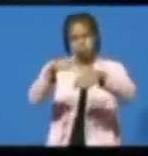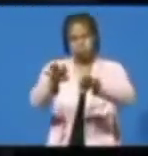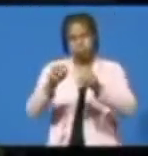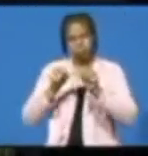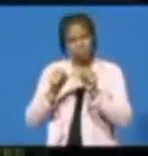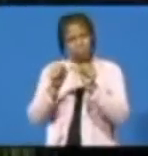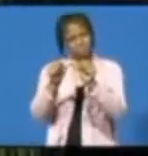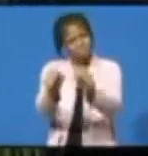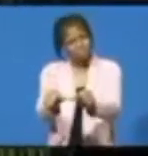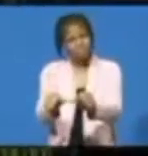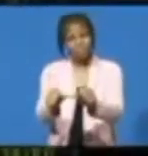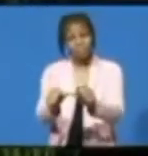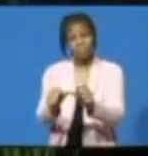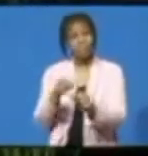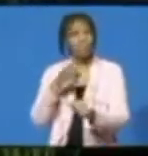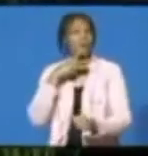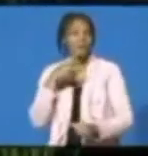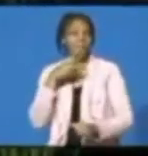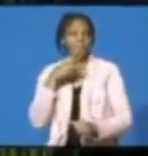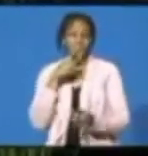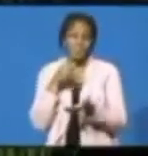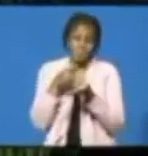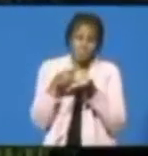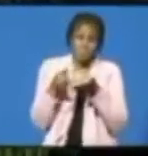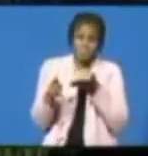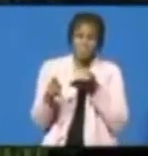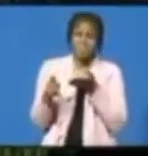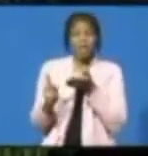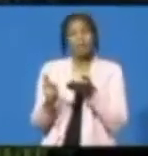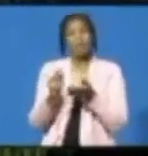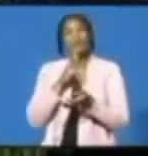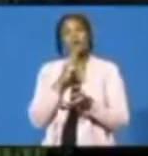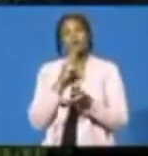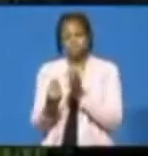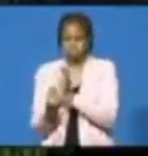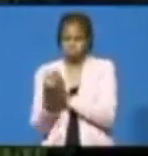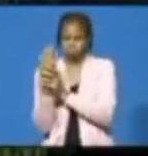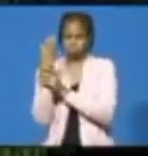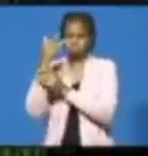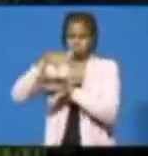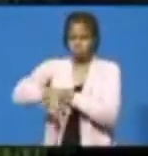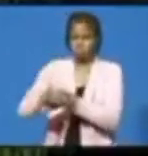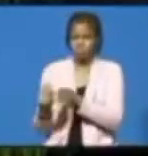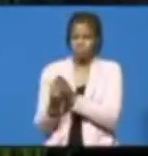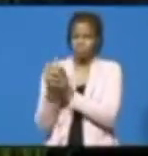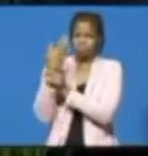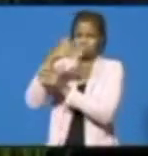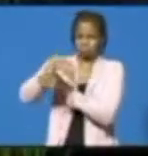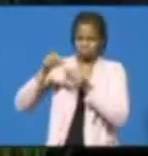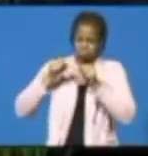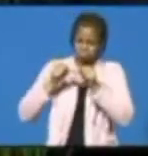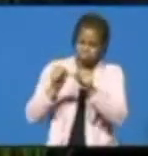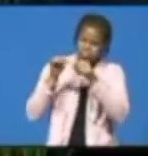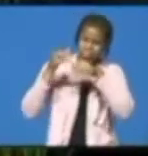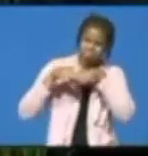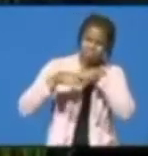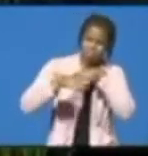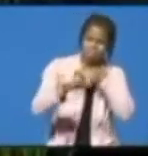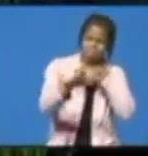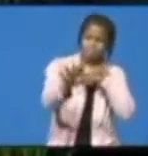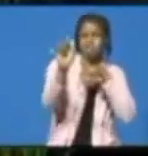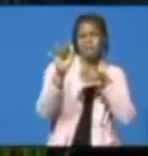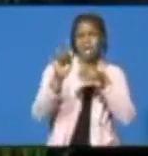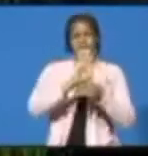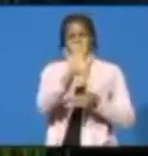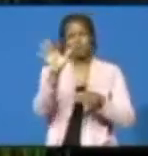continuously. The water, the purified water, shall flow down continually, and your life shall